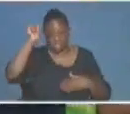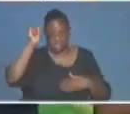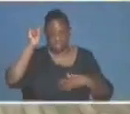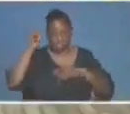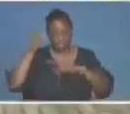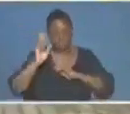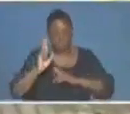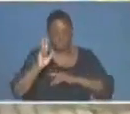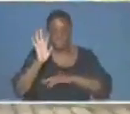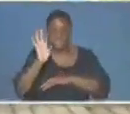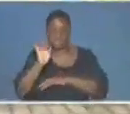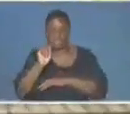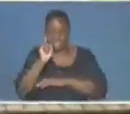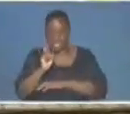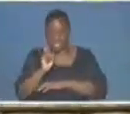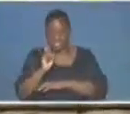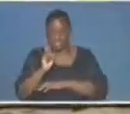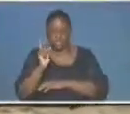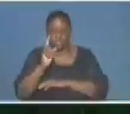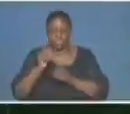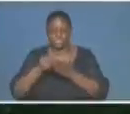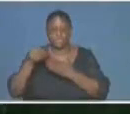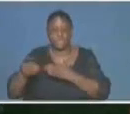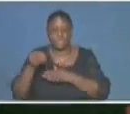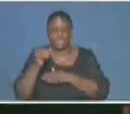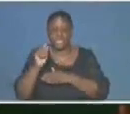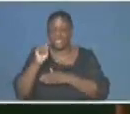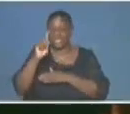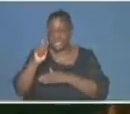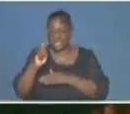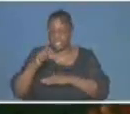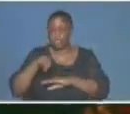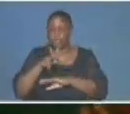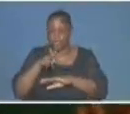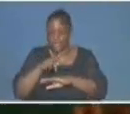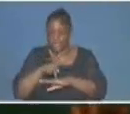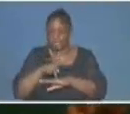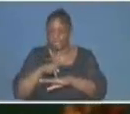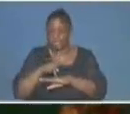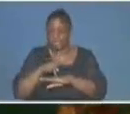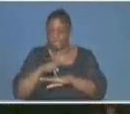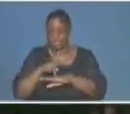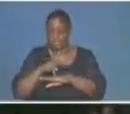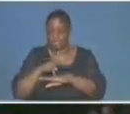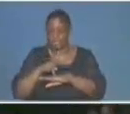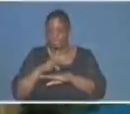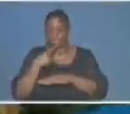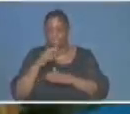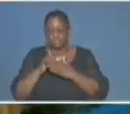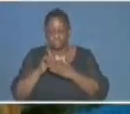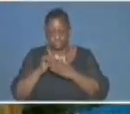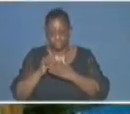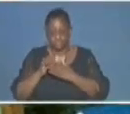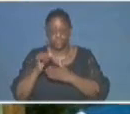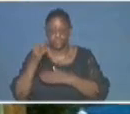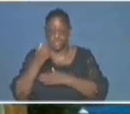to the FTX matter is just some real property tax that may be owed on the properties, which we certainly will be compensated